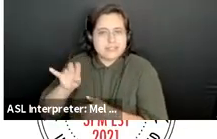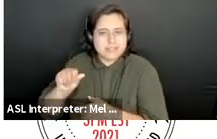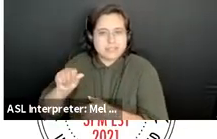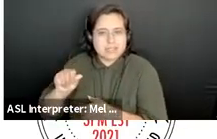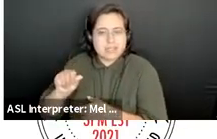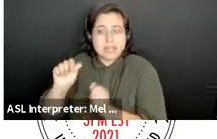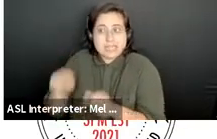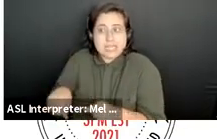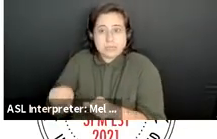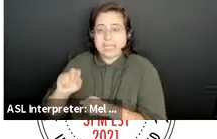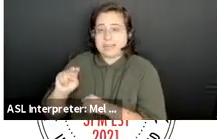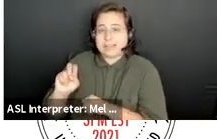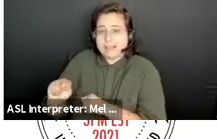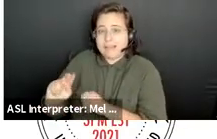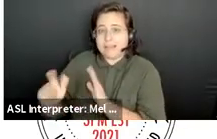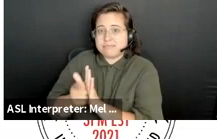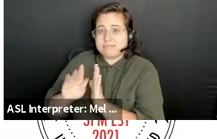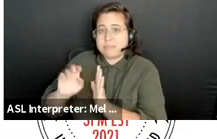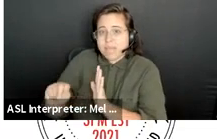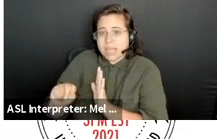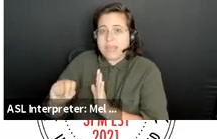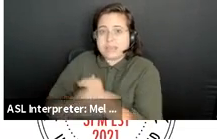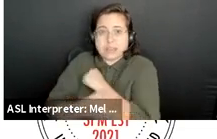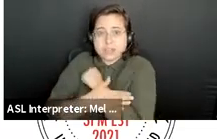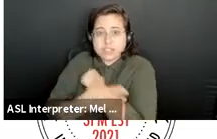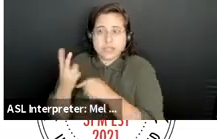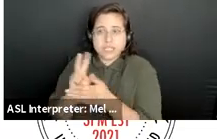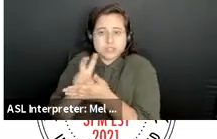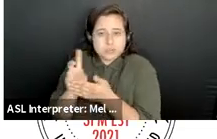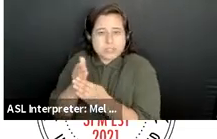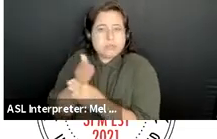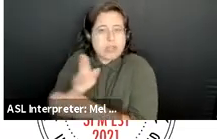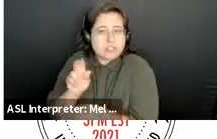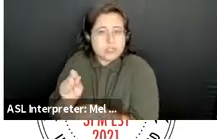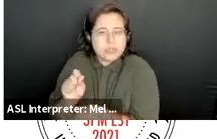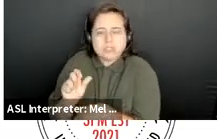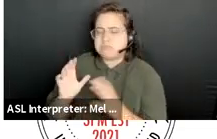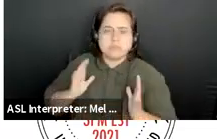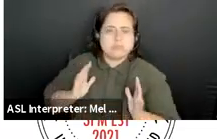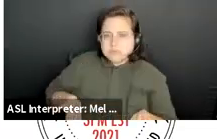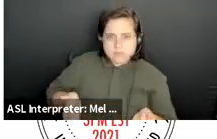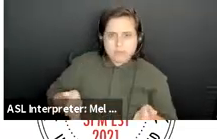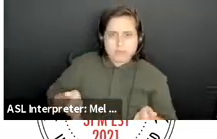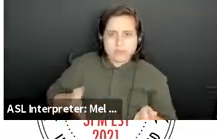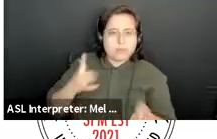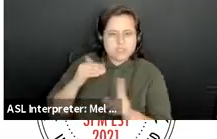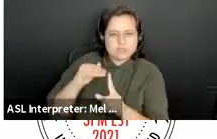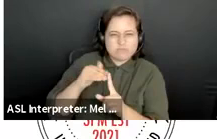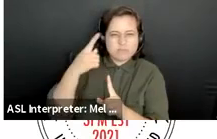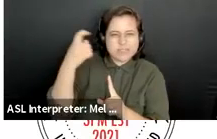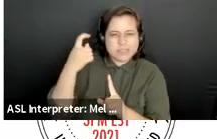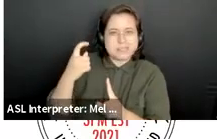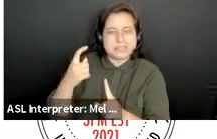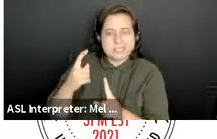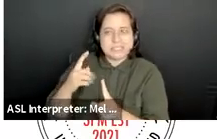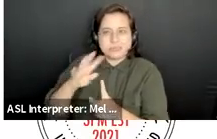a non-banned country for the 2 weeks prior to their travel to the US, then you're probably going to be fine. So I'm saying that, reminding you, just because we're talking